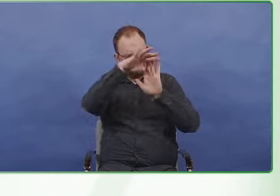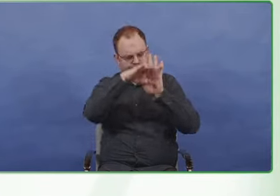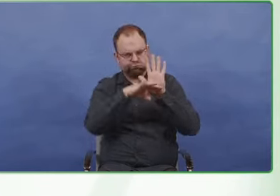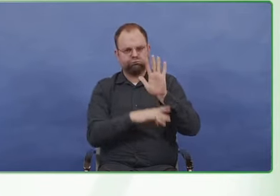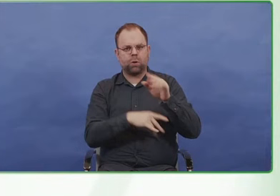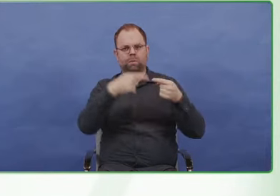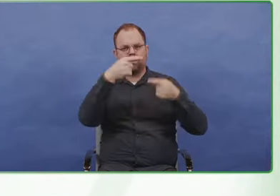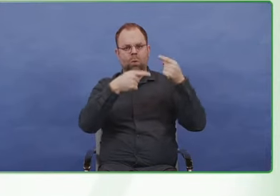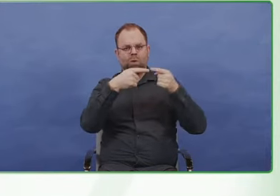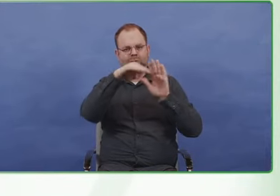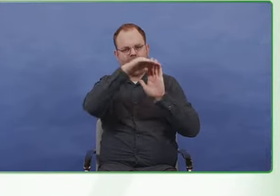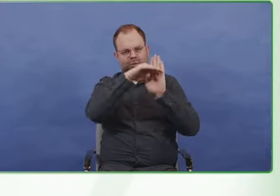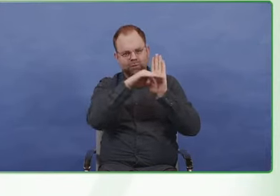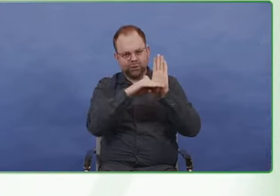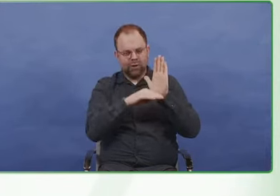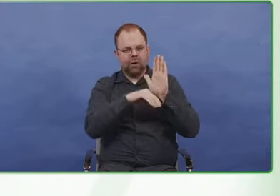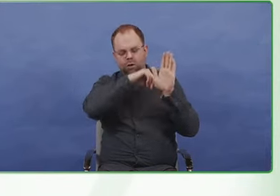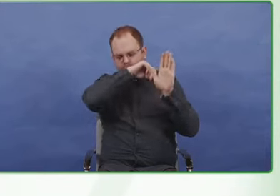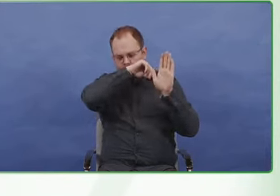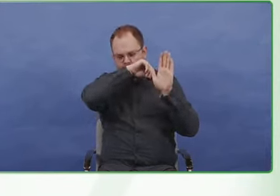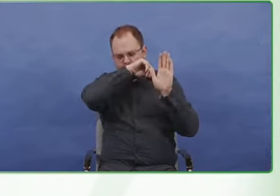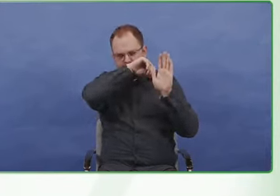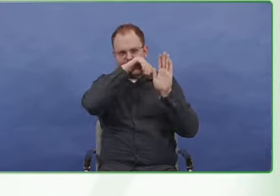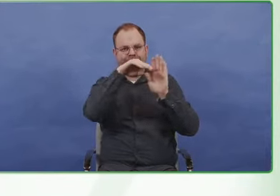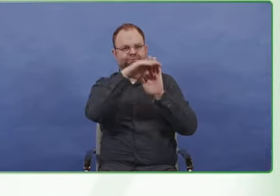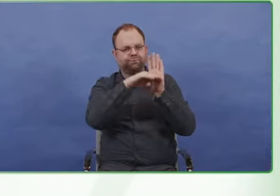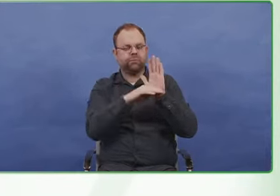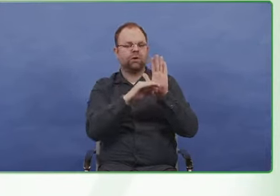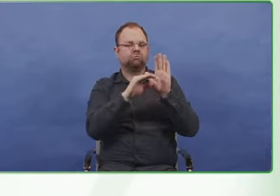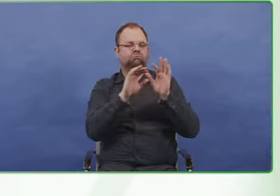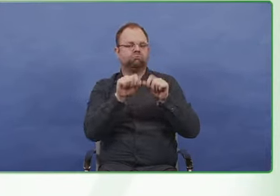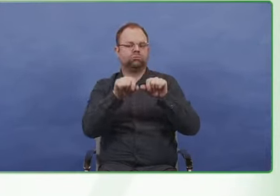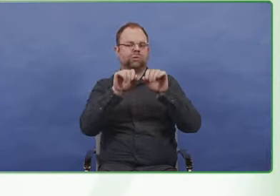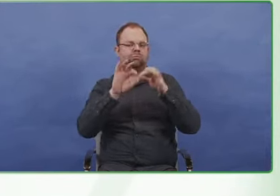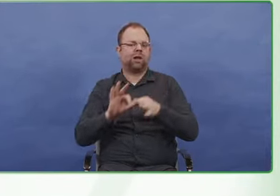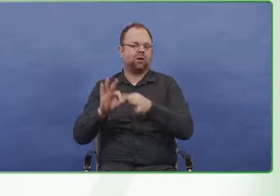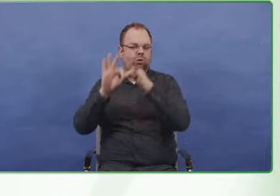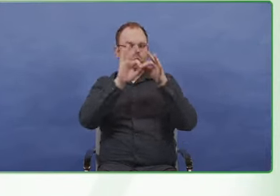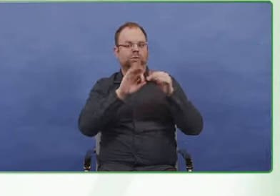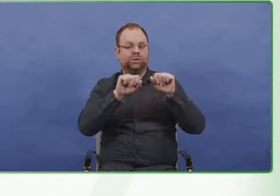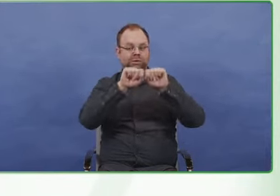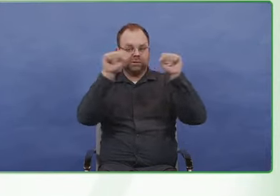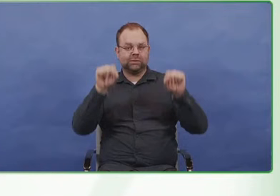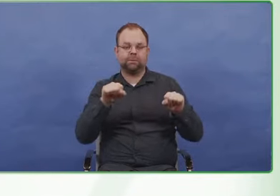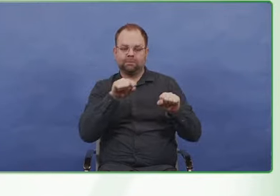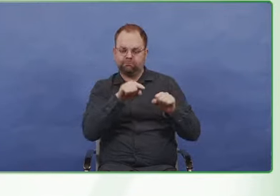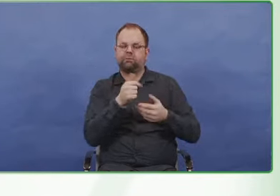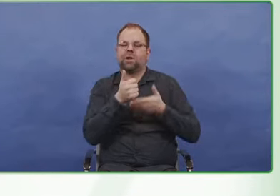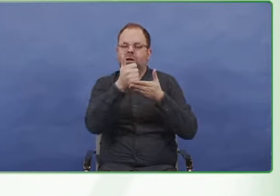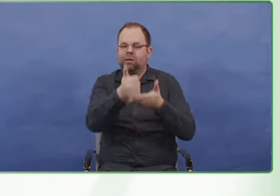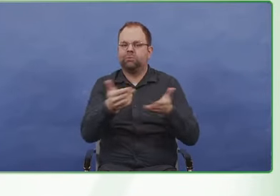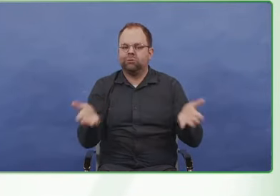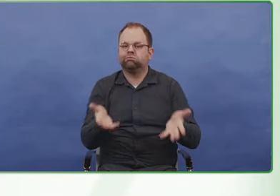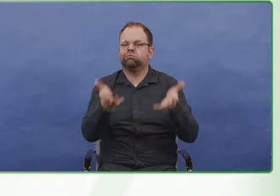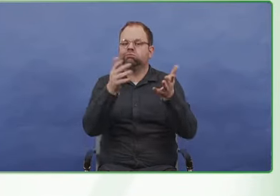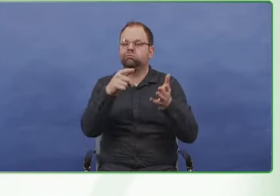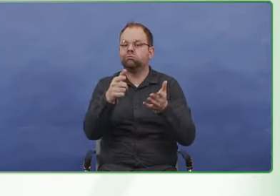in India and also beyond India. We have the objective for the second objective is products, where to